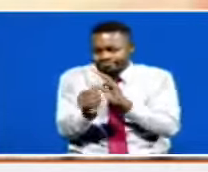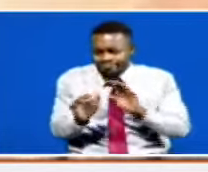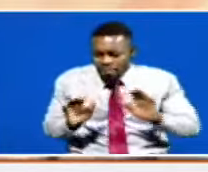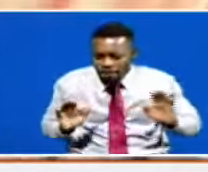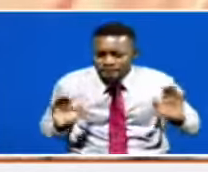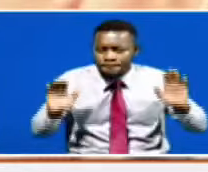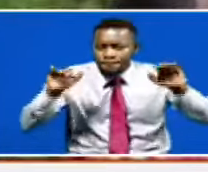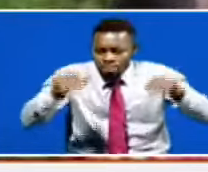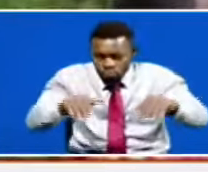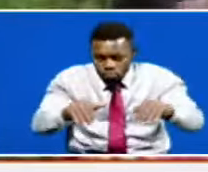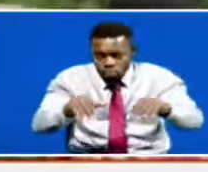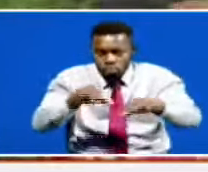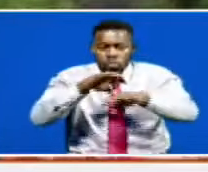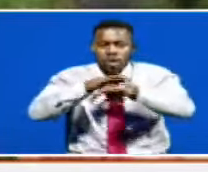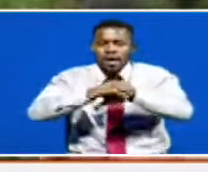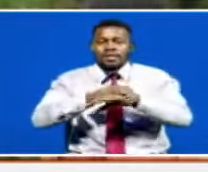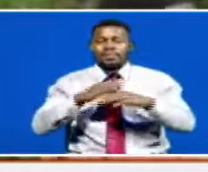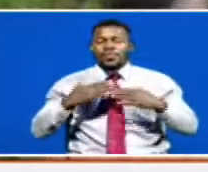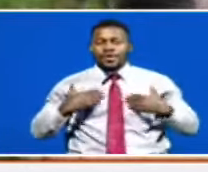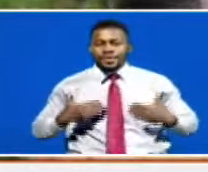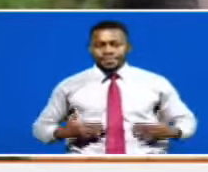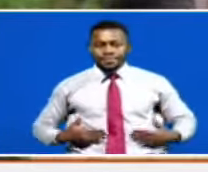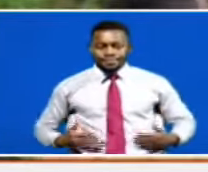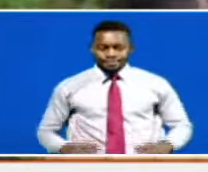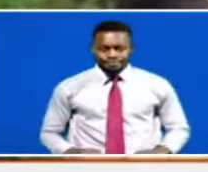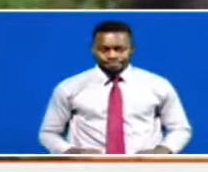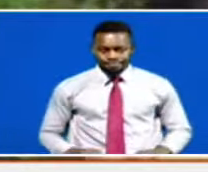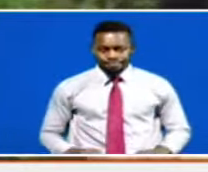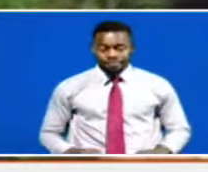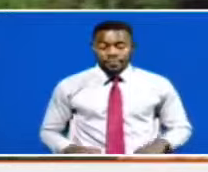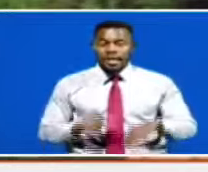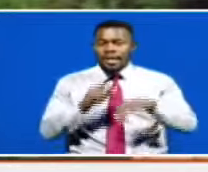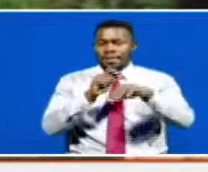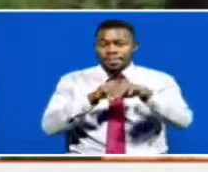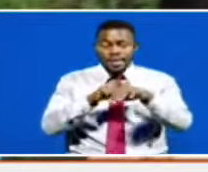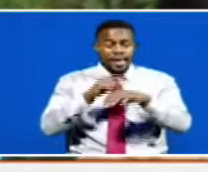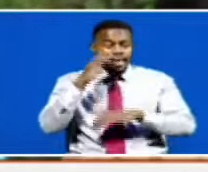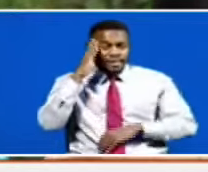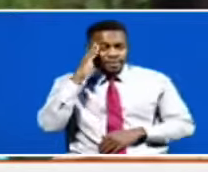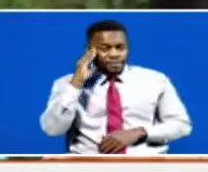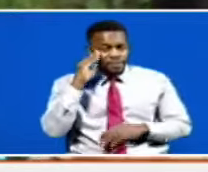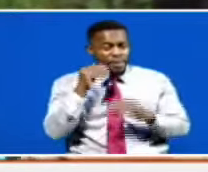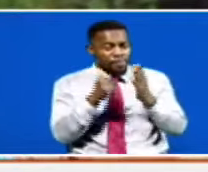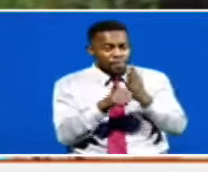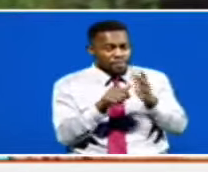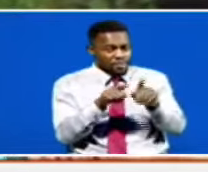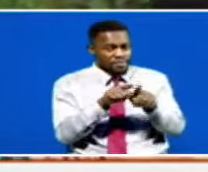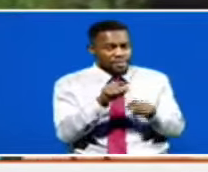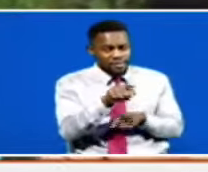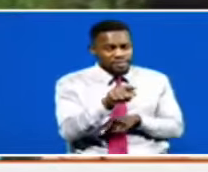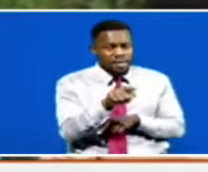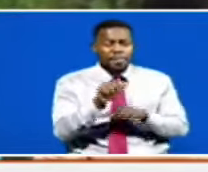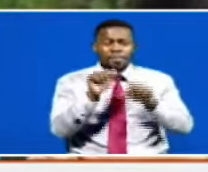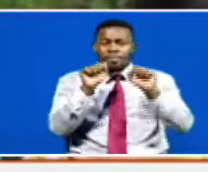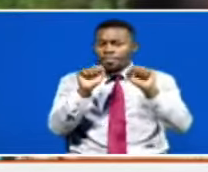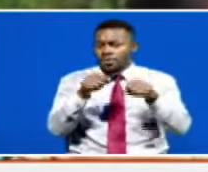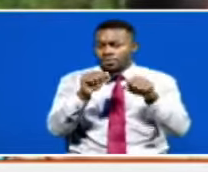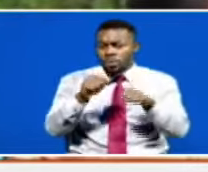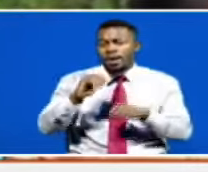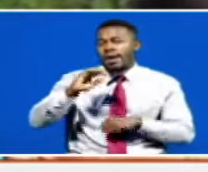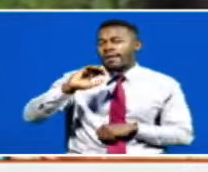from the river. Wakati kunatokea janga kama hili, team ya county rescue team iwe na watu